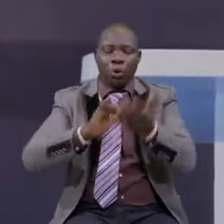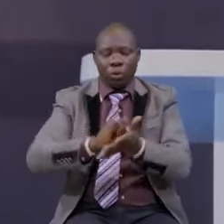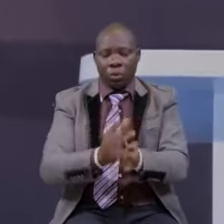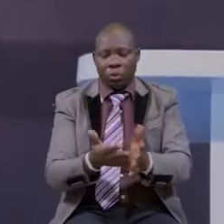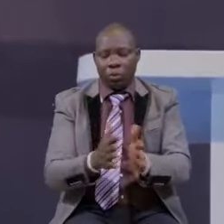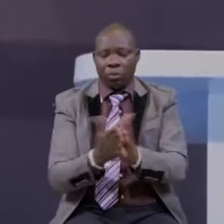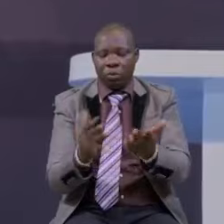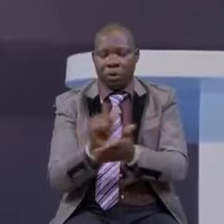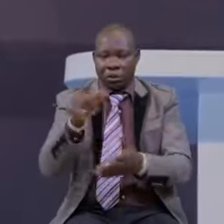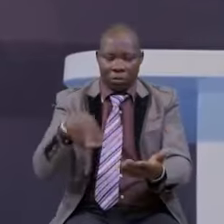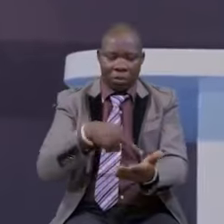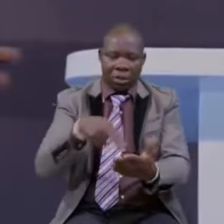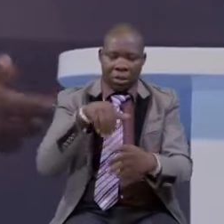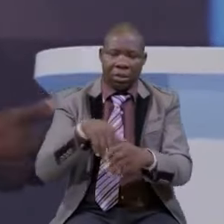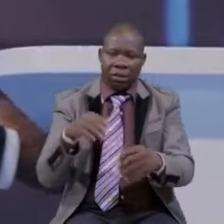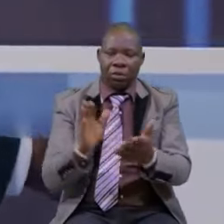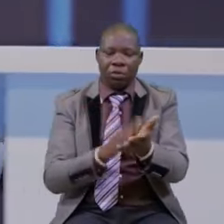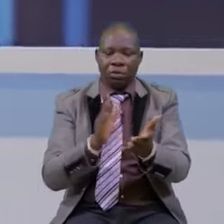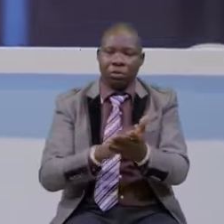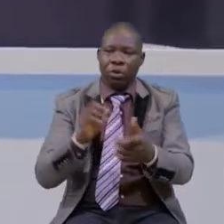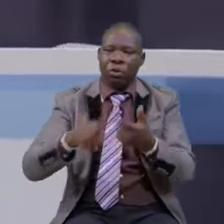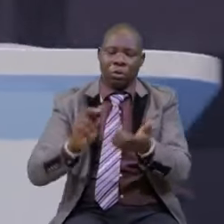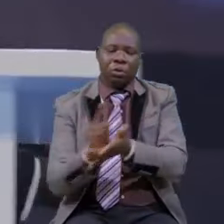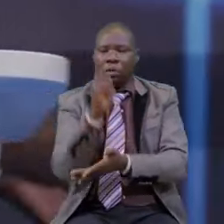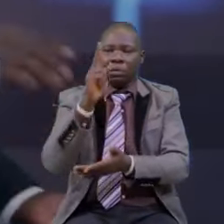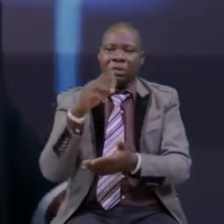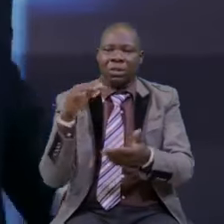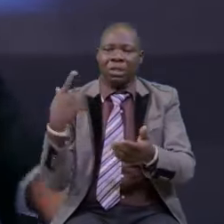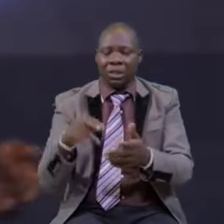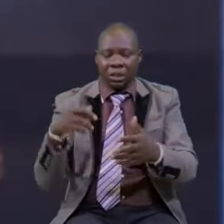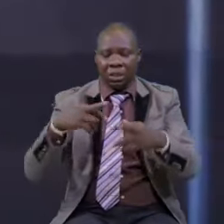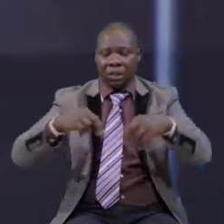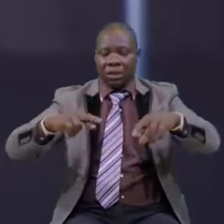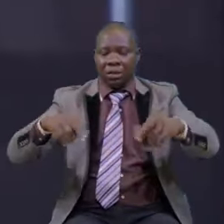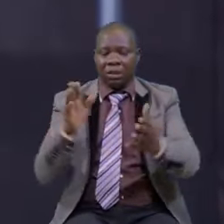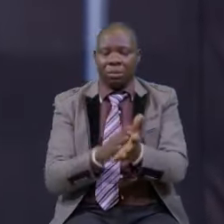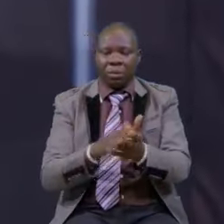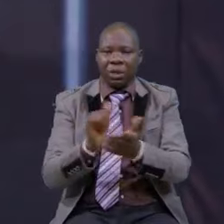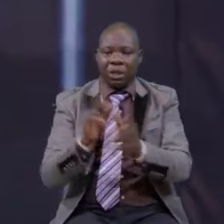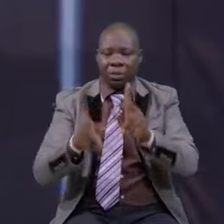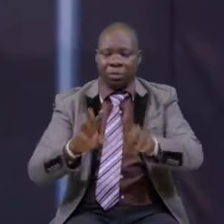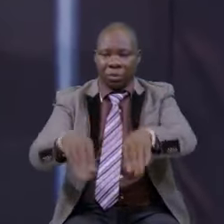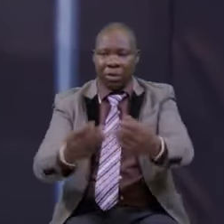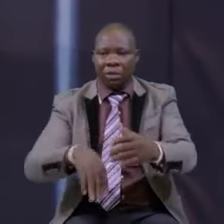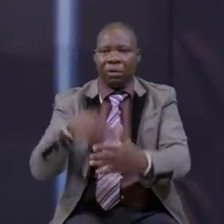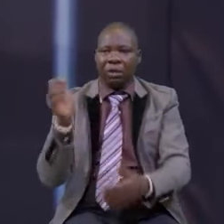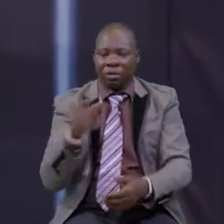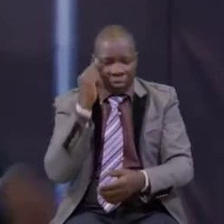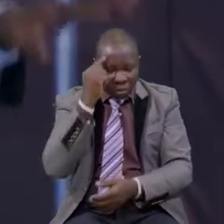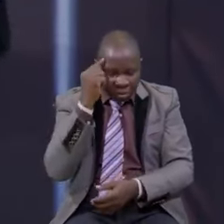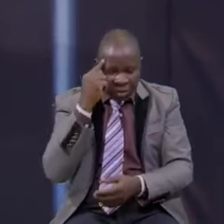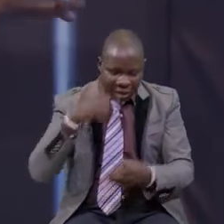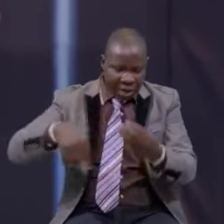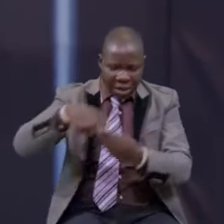school, even to university level, even the research papers that people are giving out. You're thinking about the